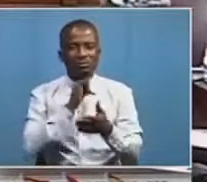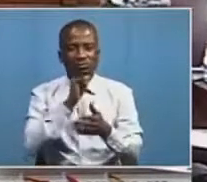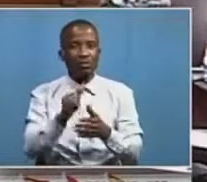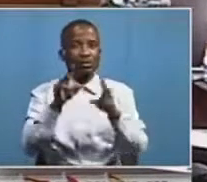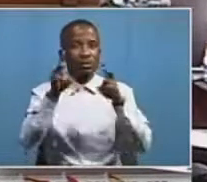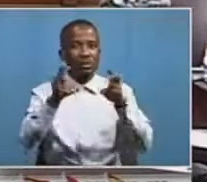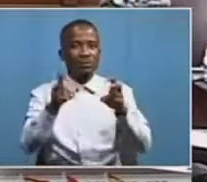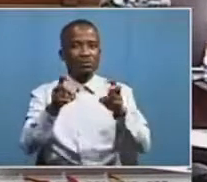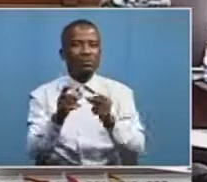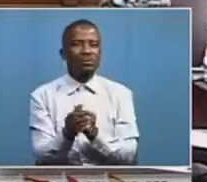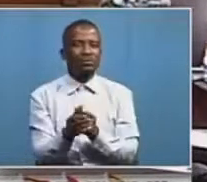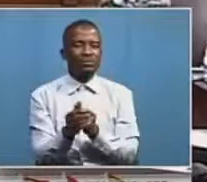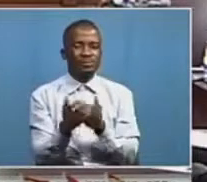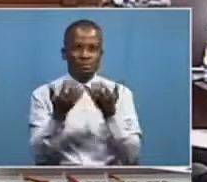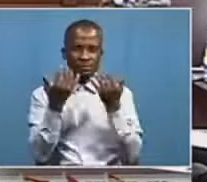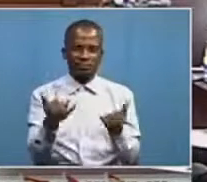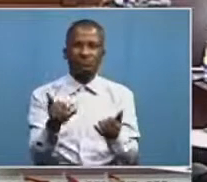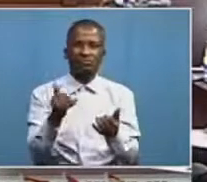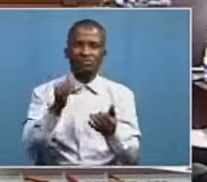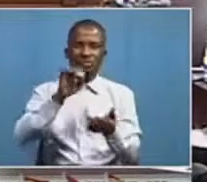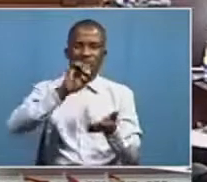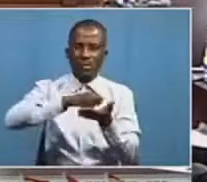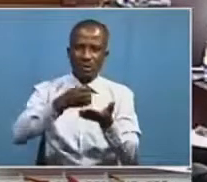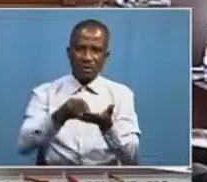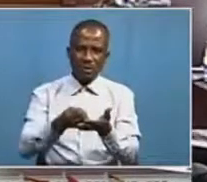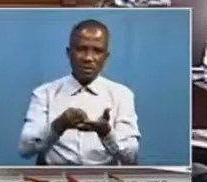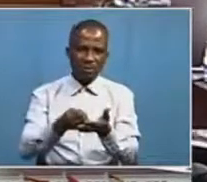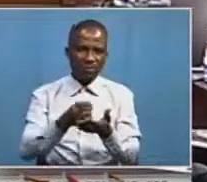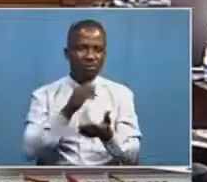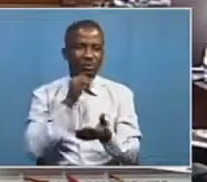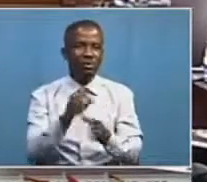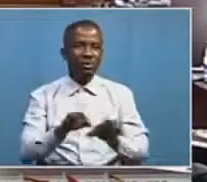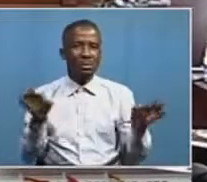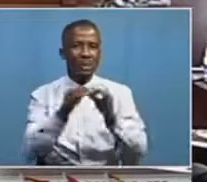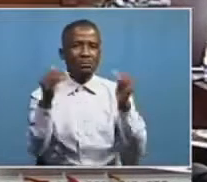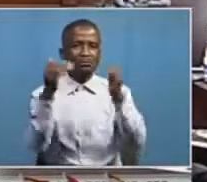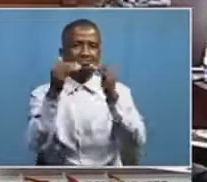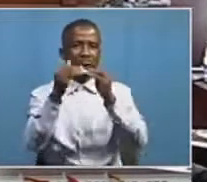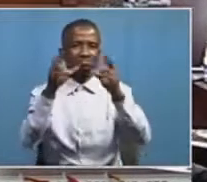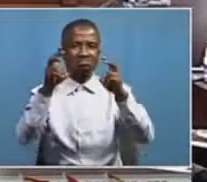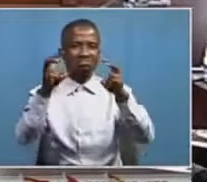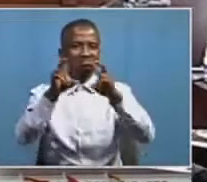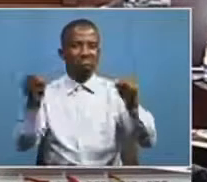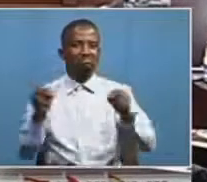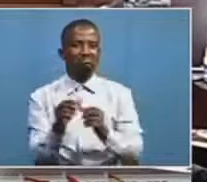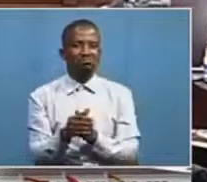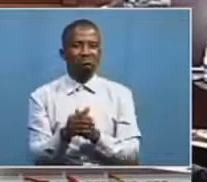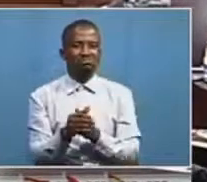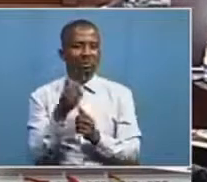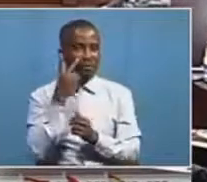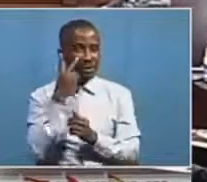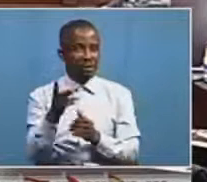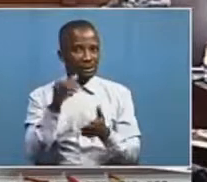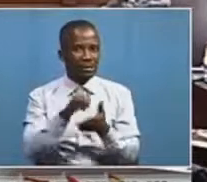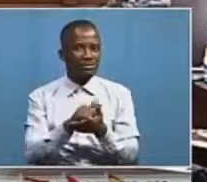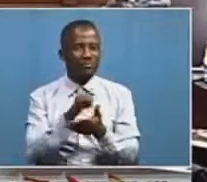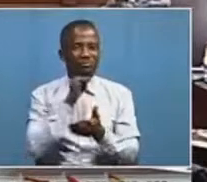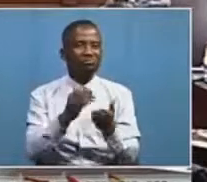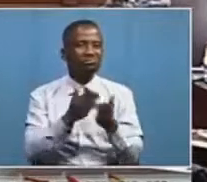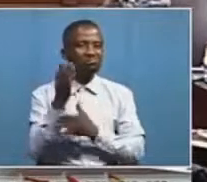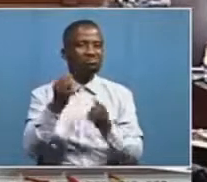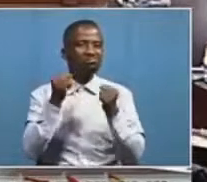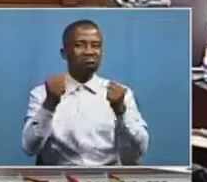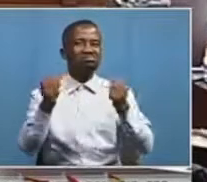case. Their testimonies were therefore of no relevance whatsoever to the issues set down for determination, and we found them unworthy for any